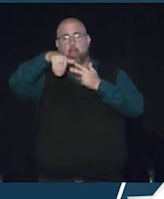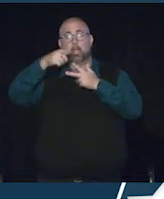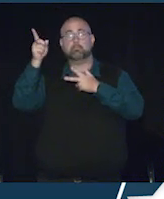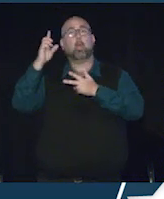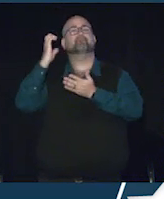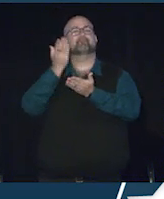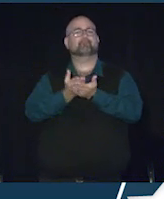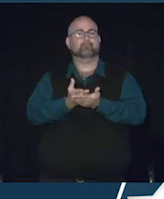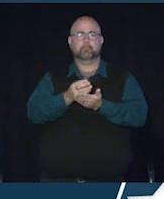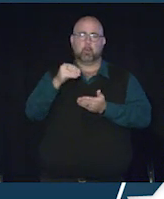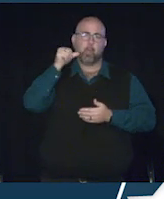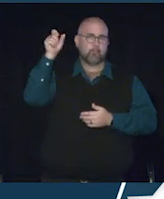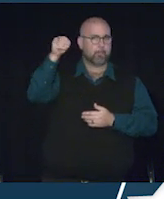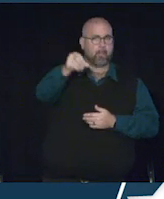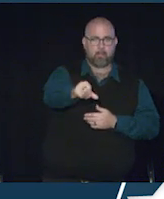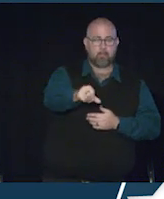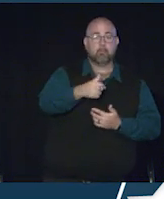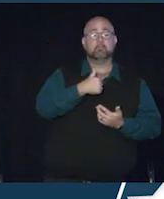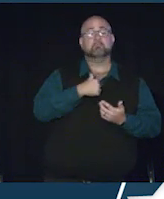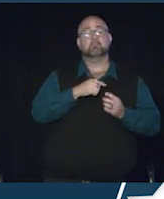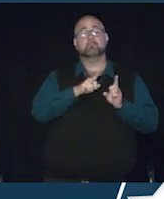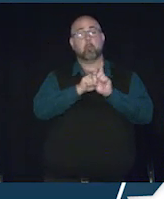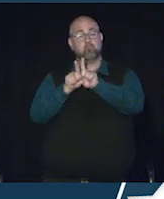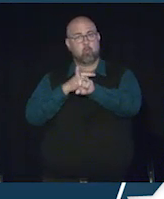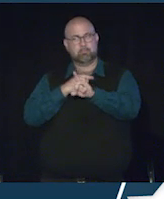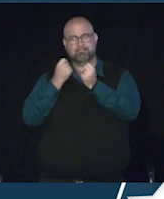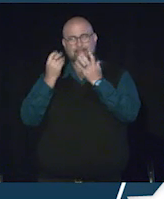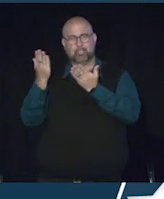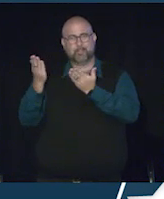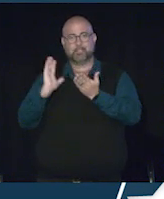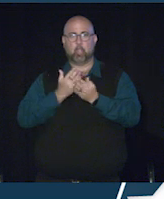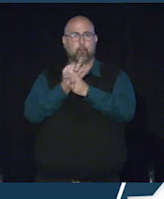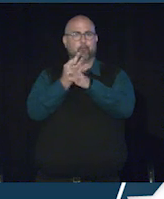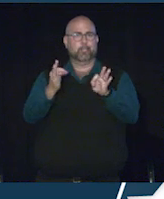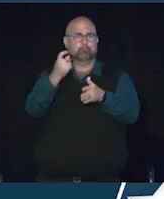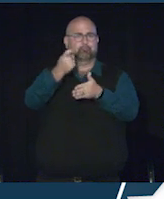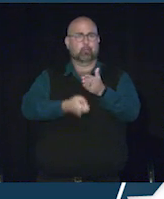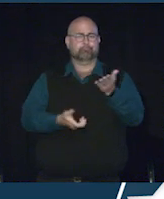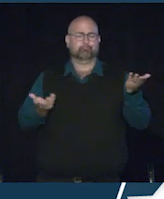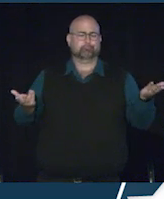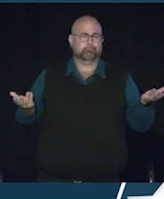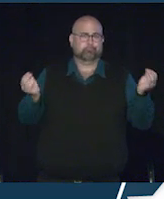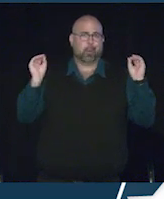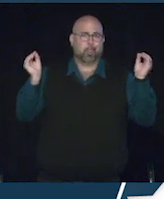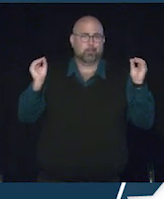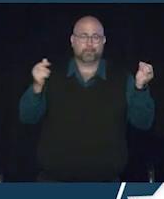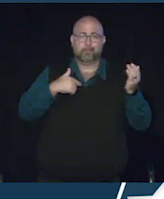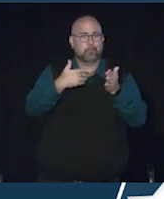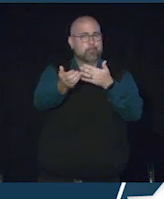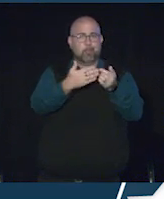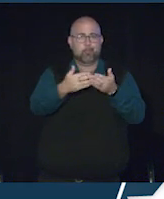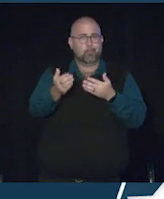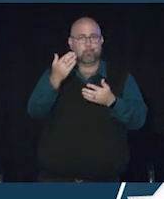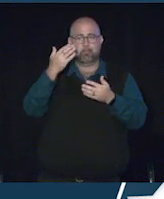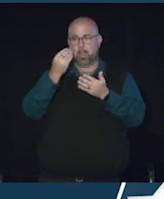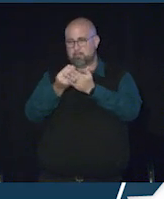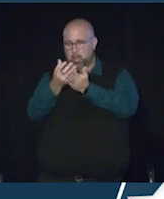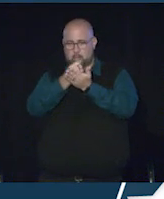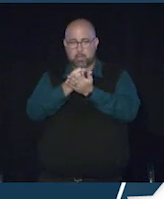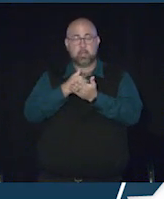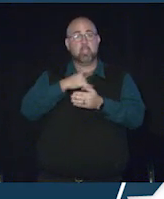Additionally, many of the services that VR offers are free of charge no matter what your income is. So services like